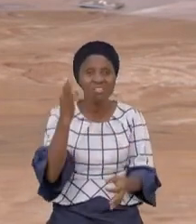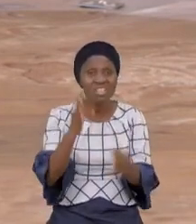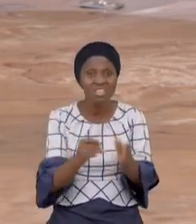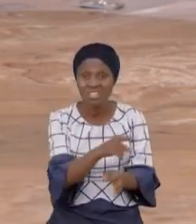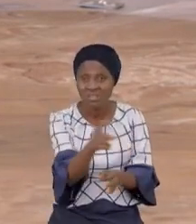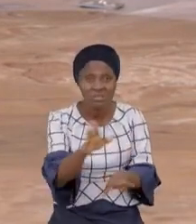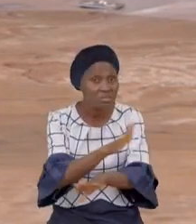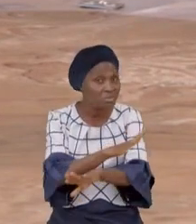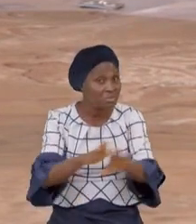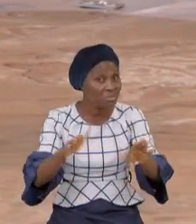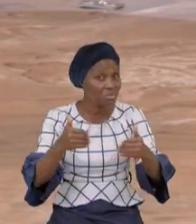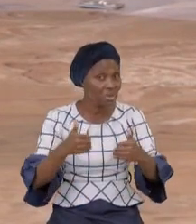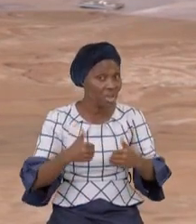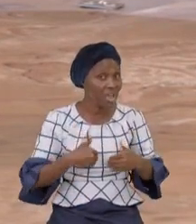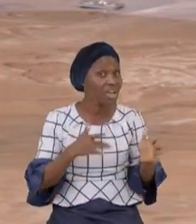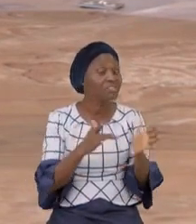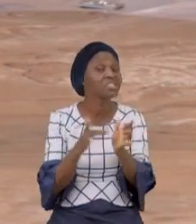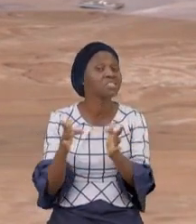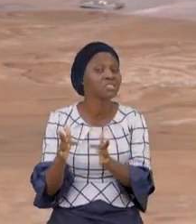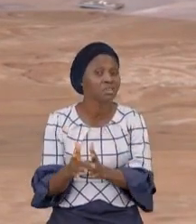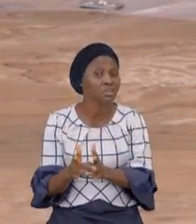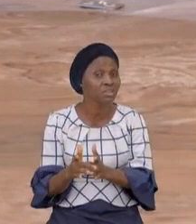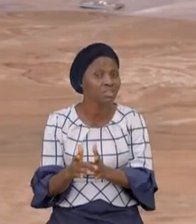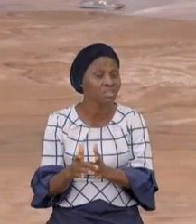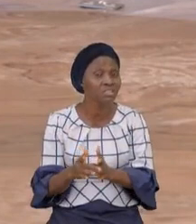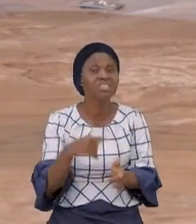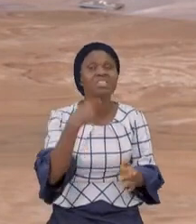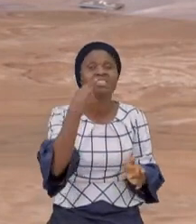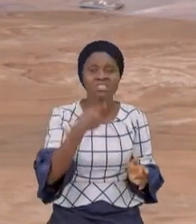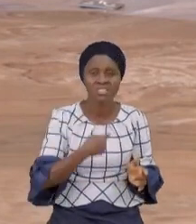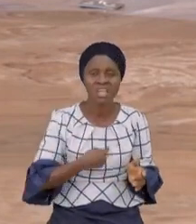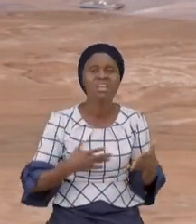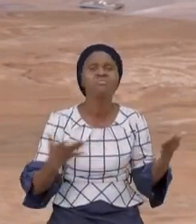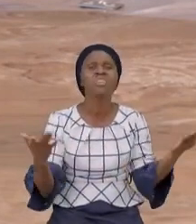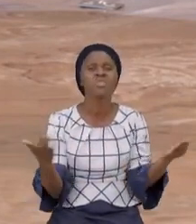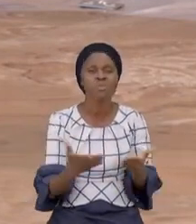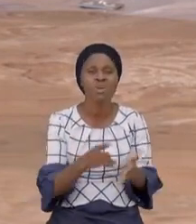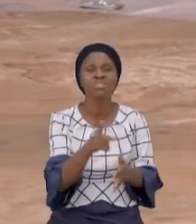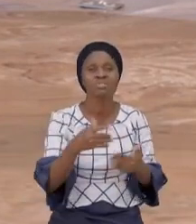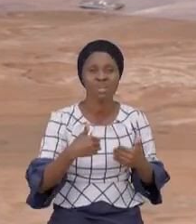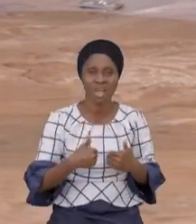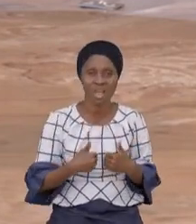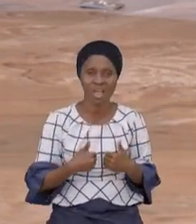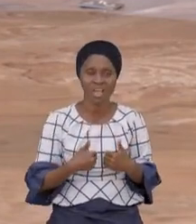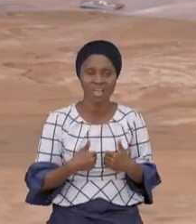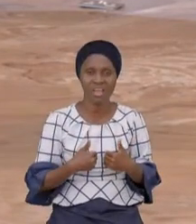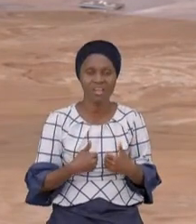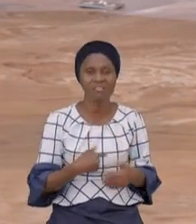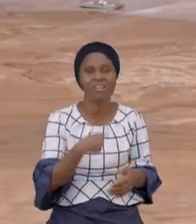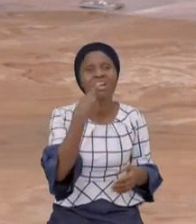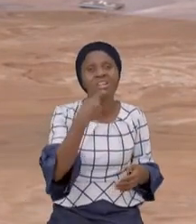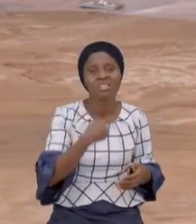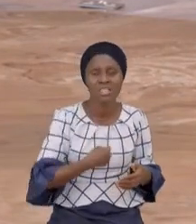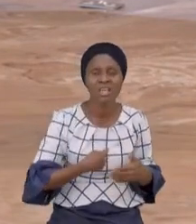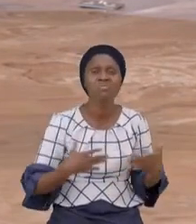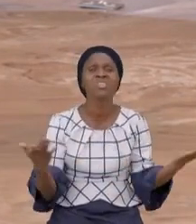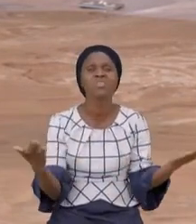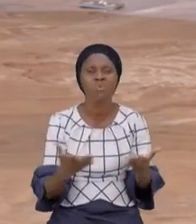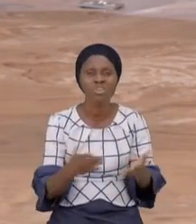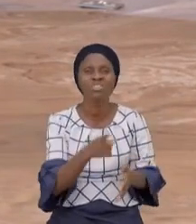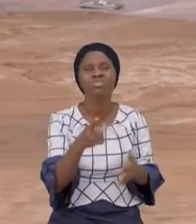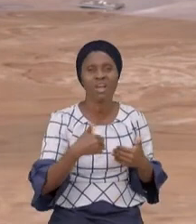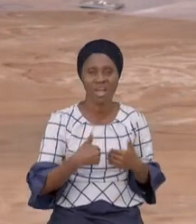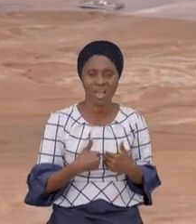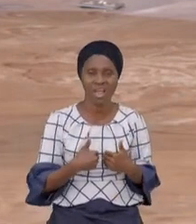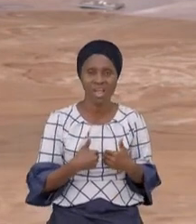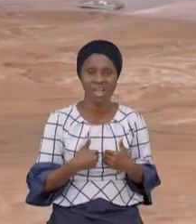have if you do not have Jesus. Tell me what you have. Tell me